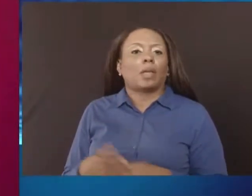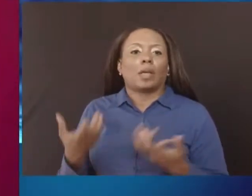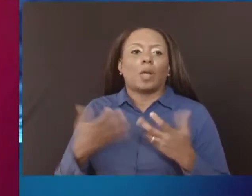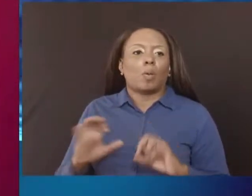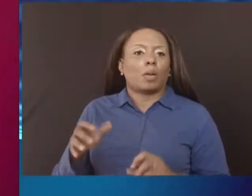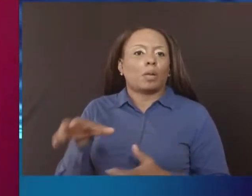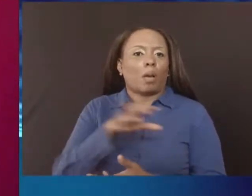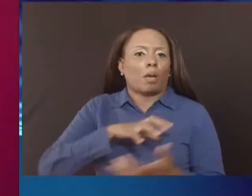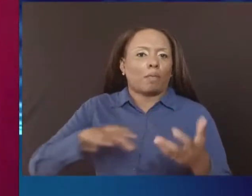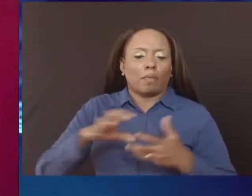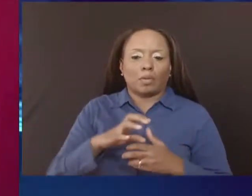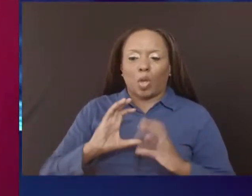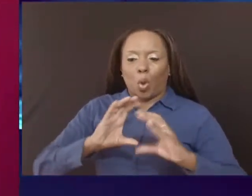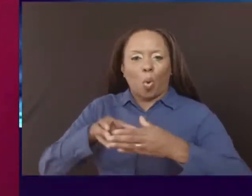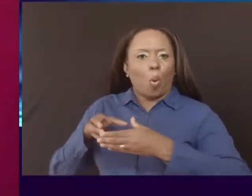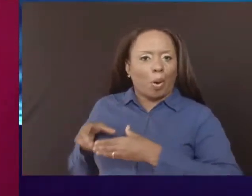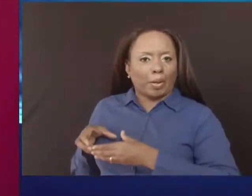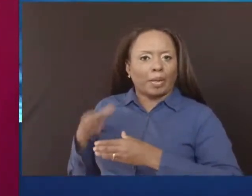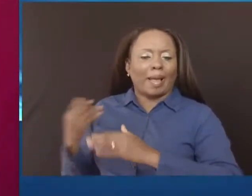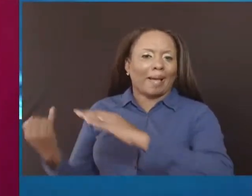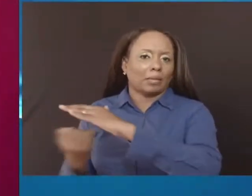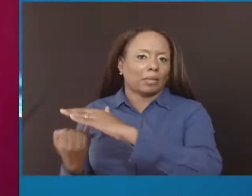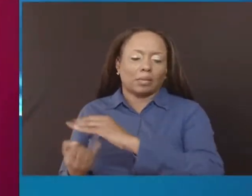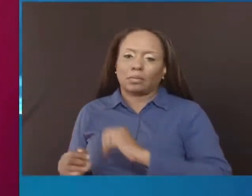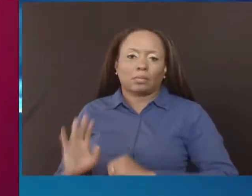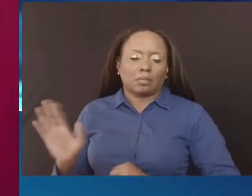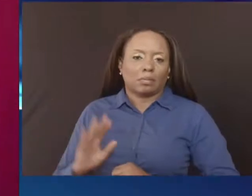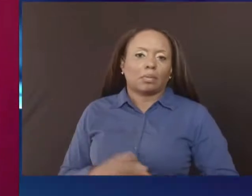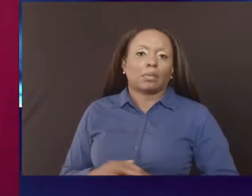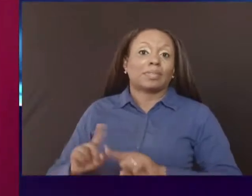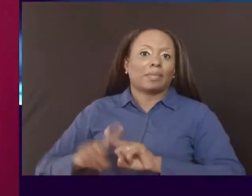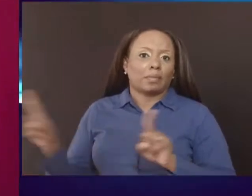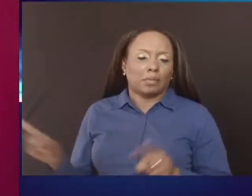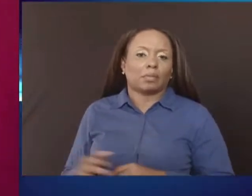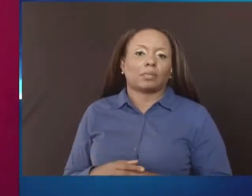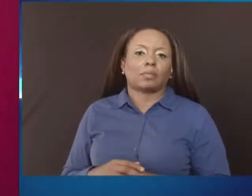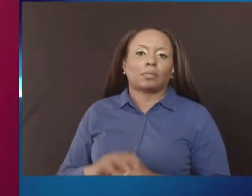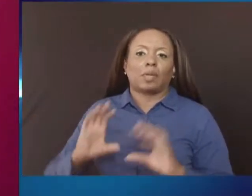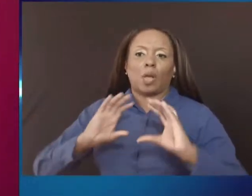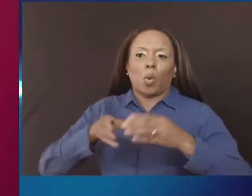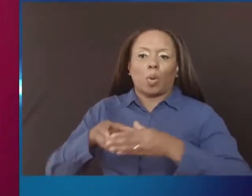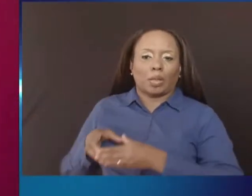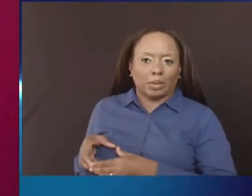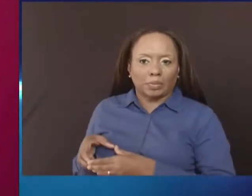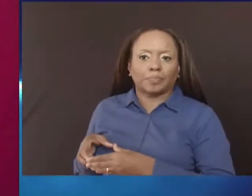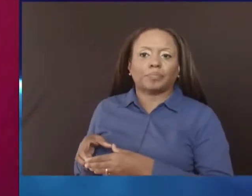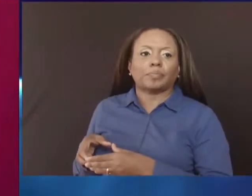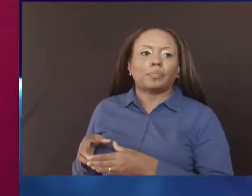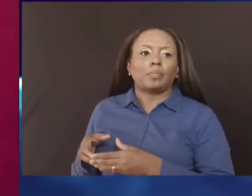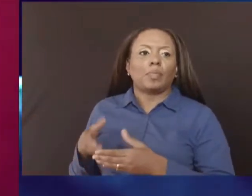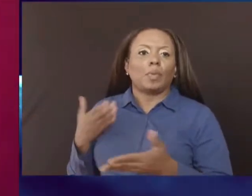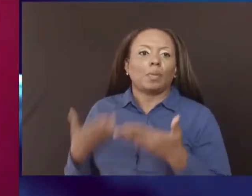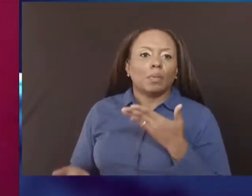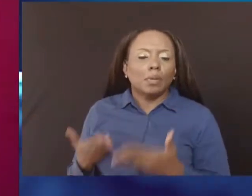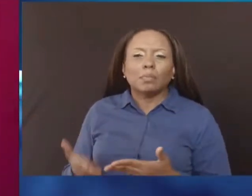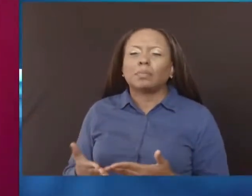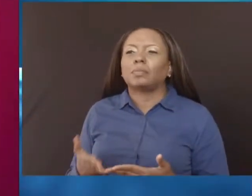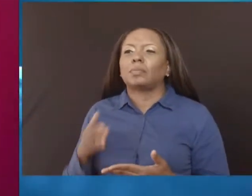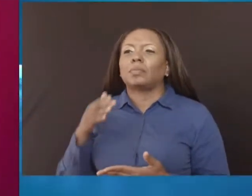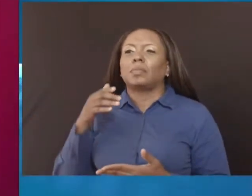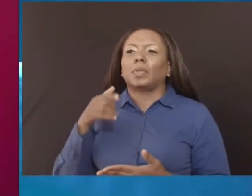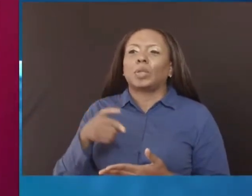isolation. They seem similar, but quarantine is going to apply to those persons who are exposed, potentially exposed to the